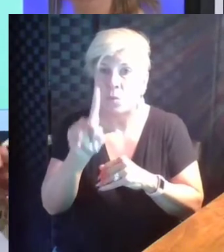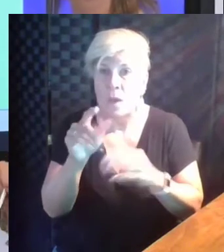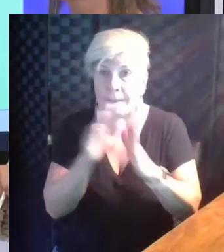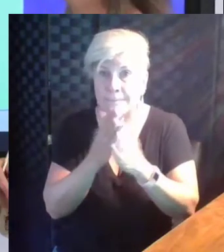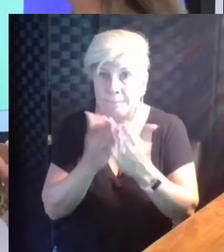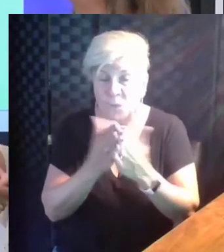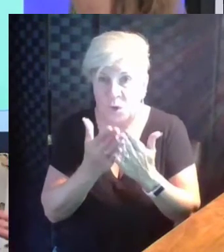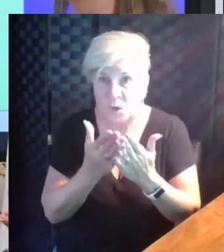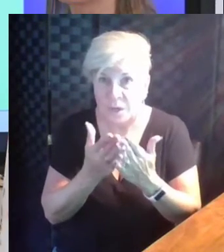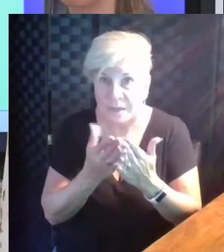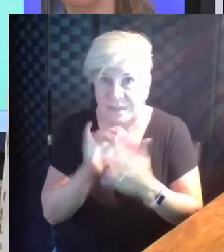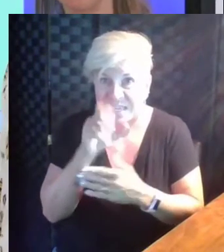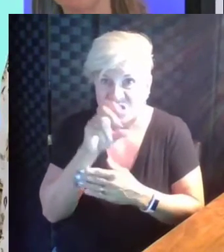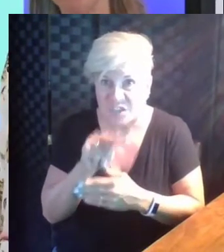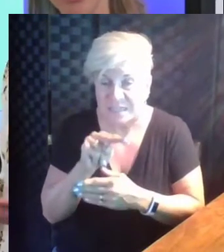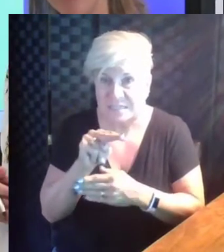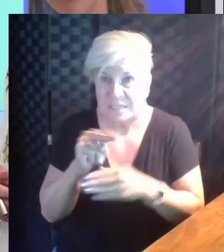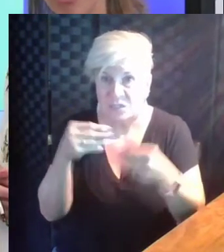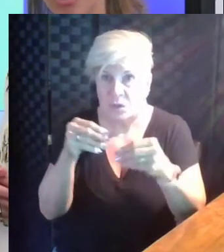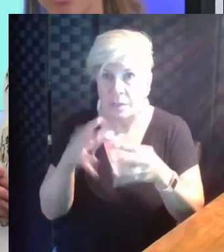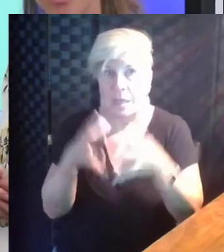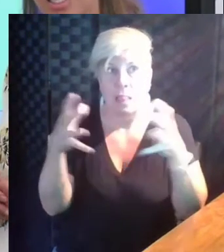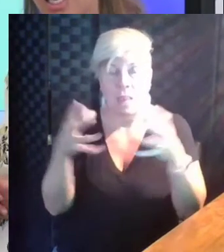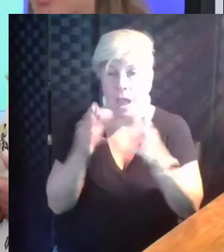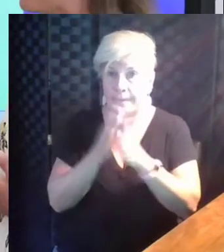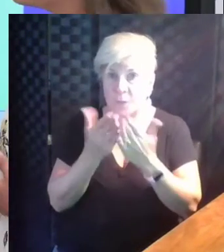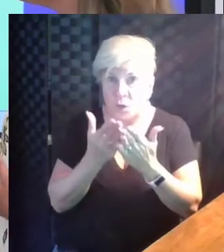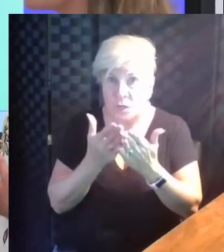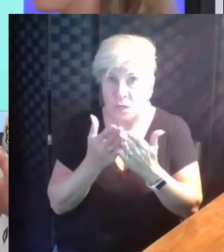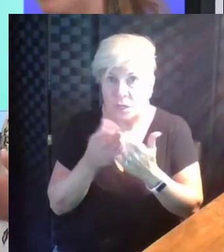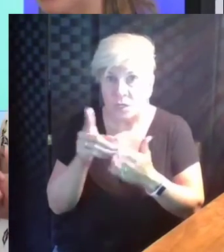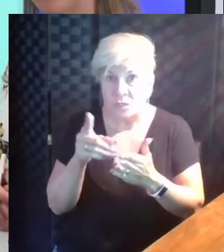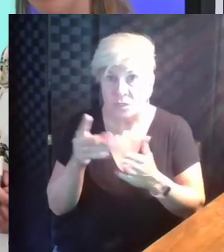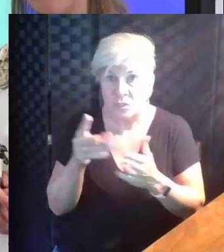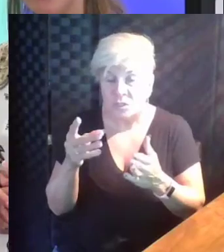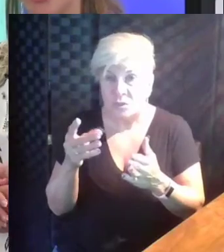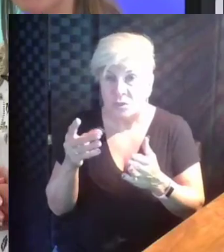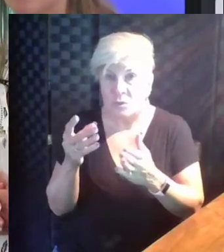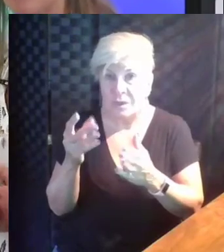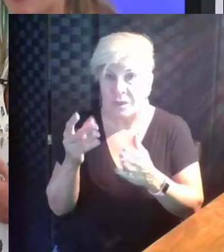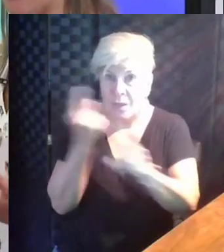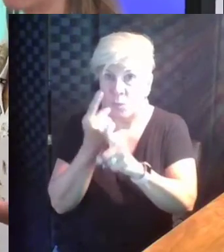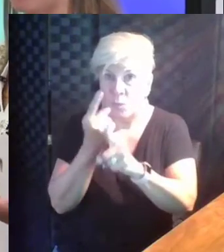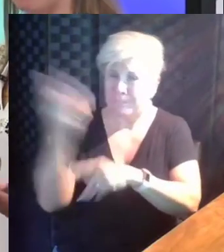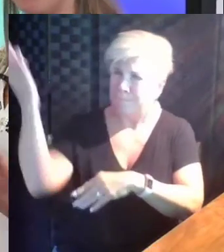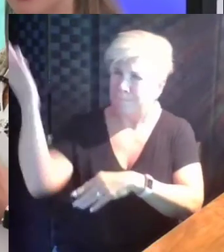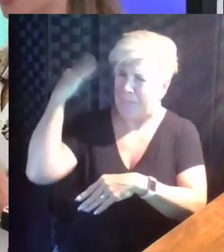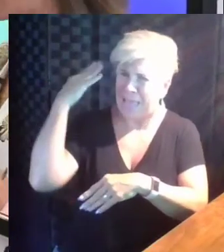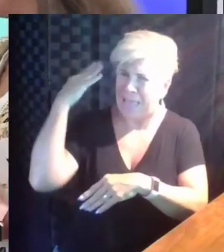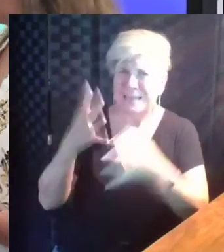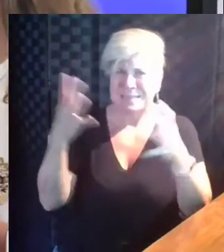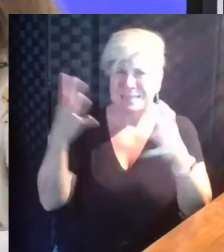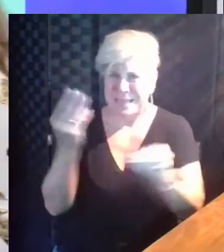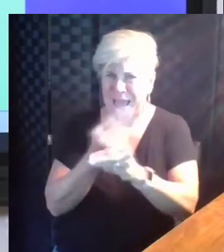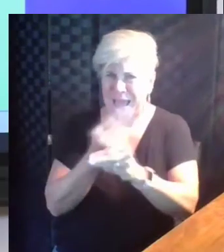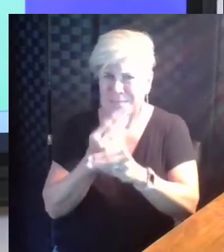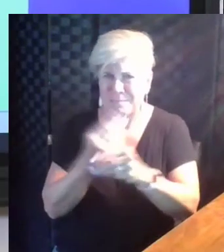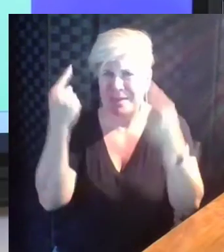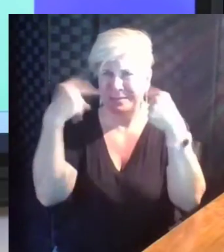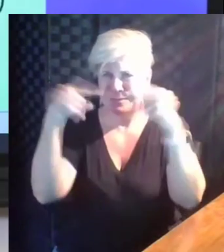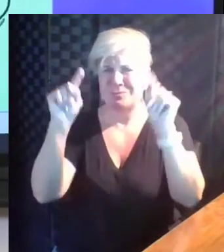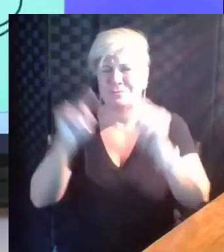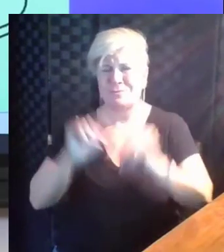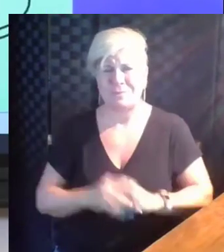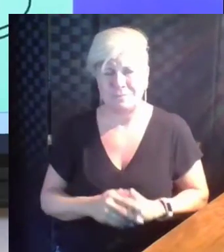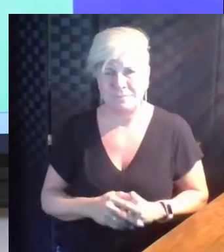671 books that Jason sold. That's a lot of books. If you got this, give yourself a nice big pat on the back. That's a lot of math that you did